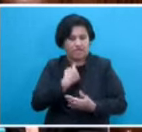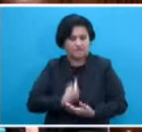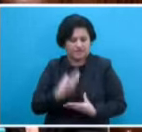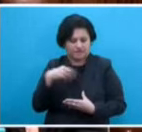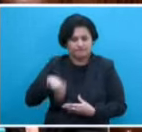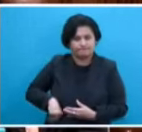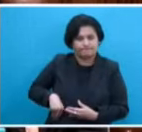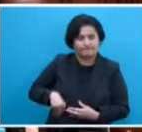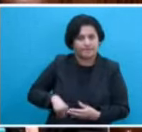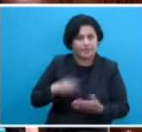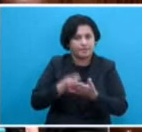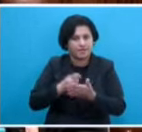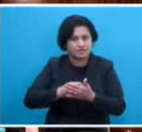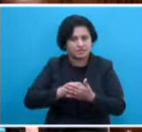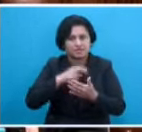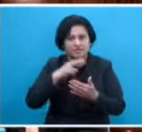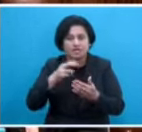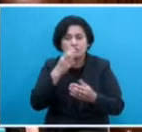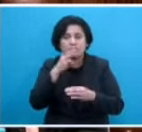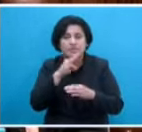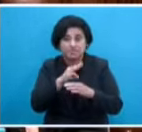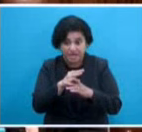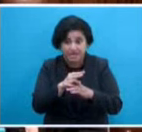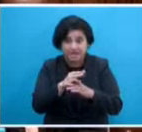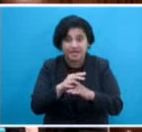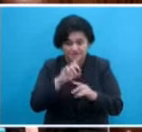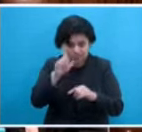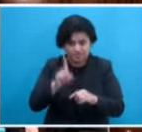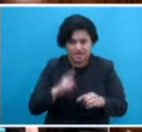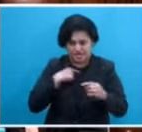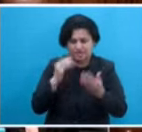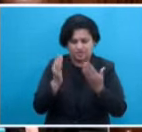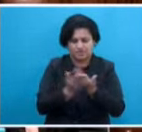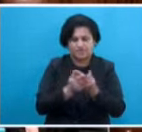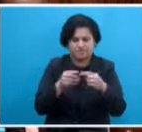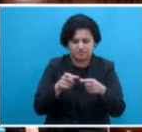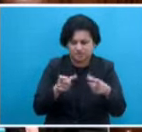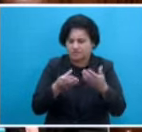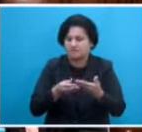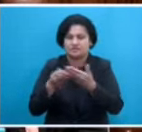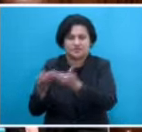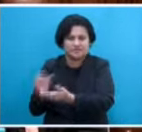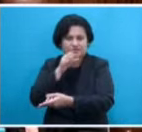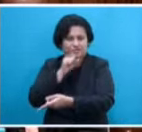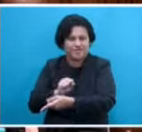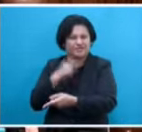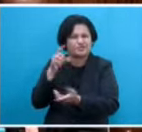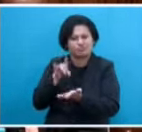Finally, after 3 months of delays, I will be handing over those funds today, which will help greatly with their family